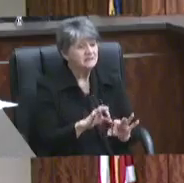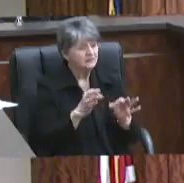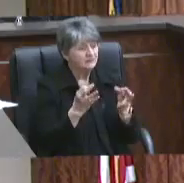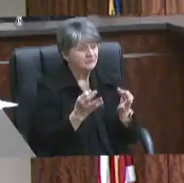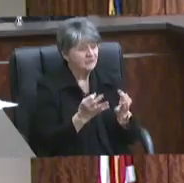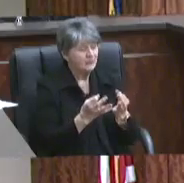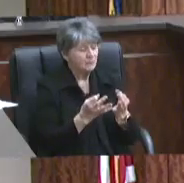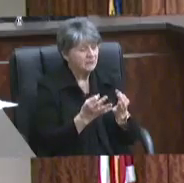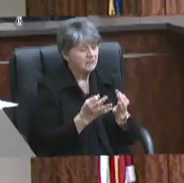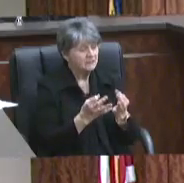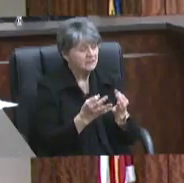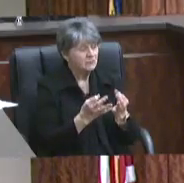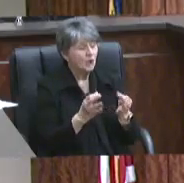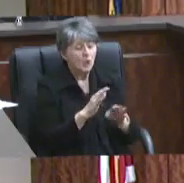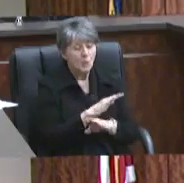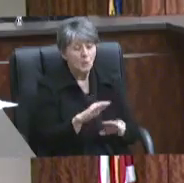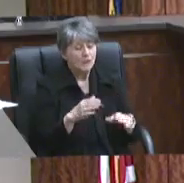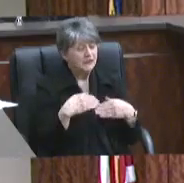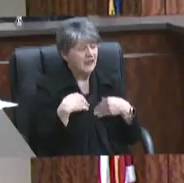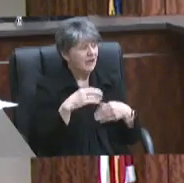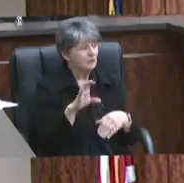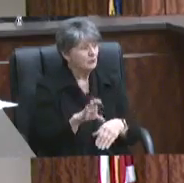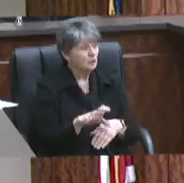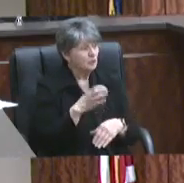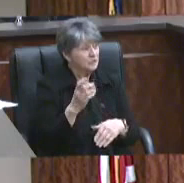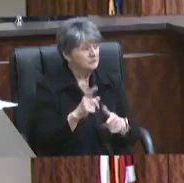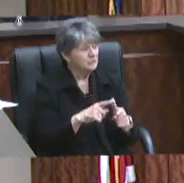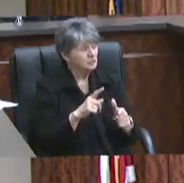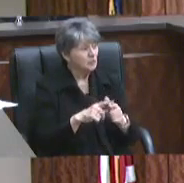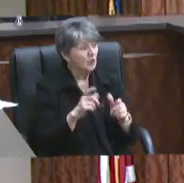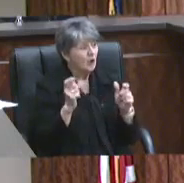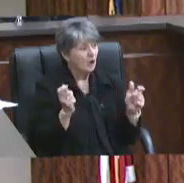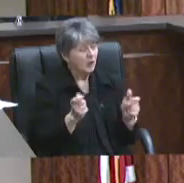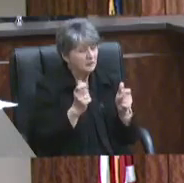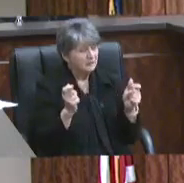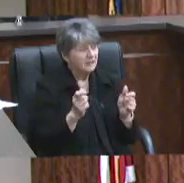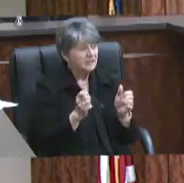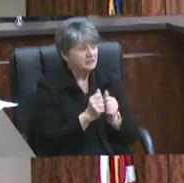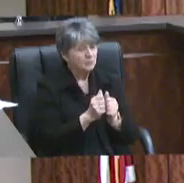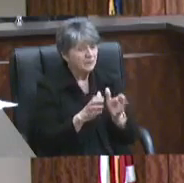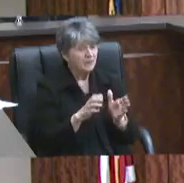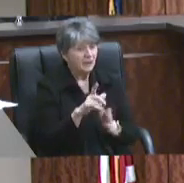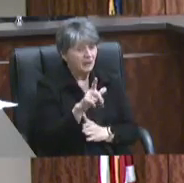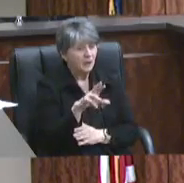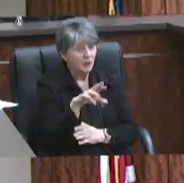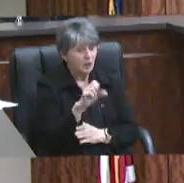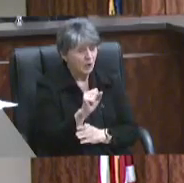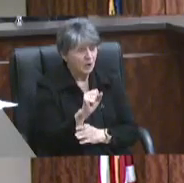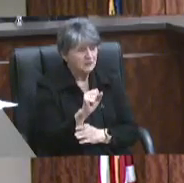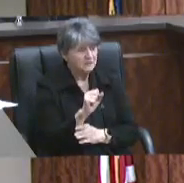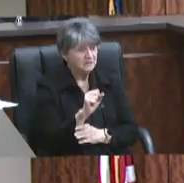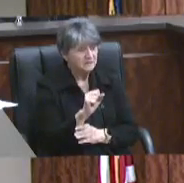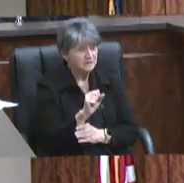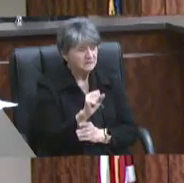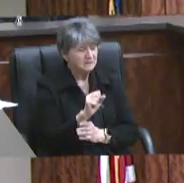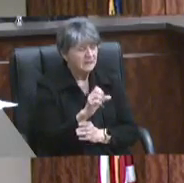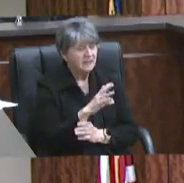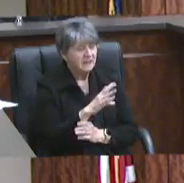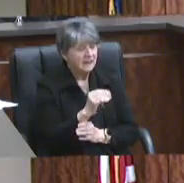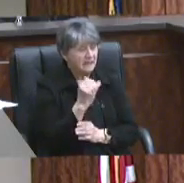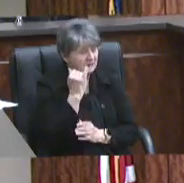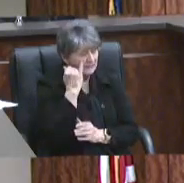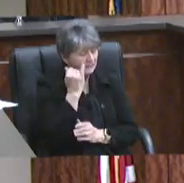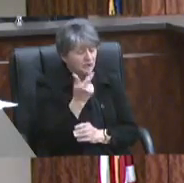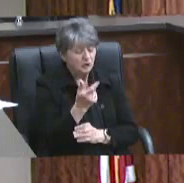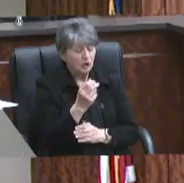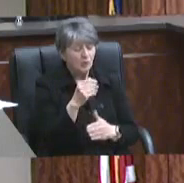not have Christmas or holidays without Lars. And if you go